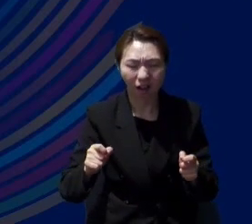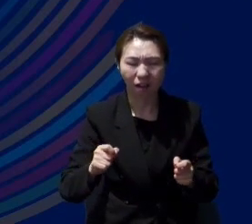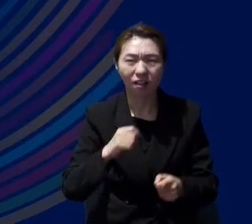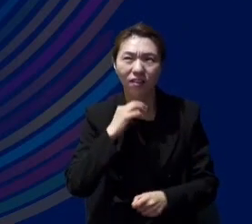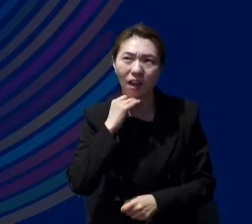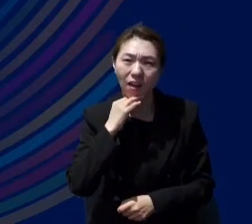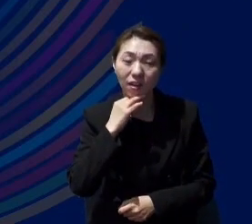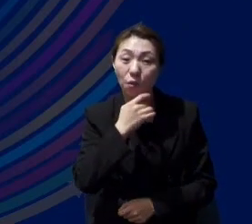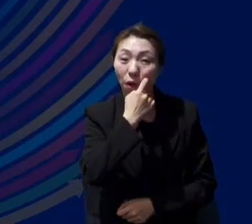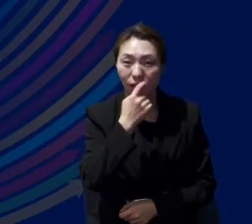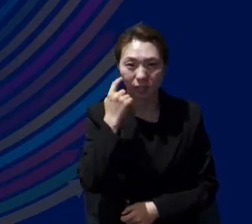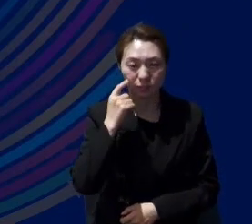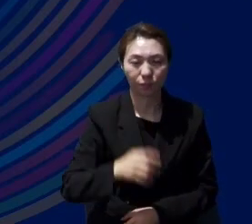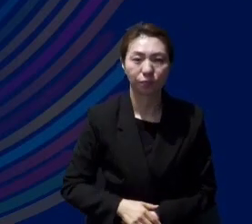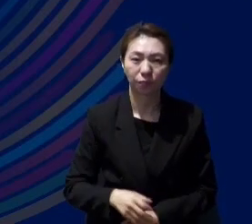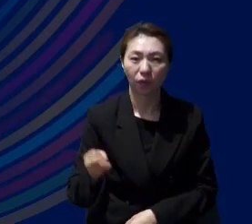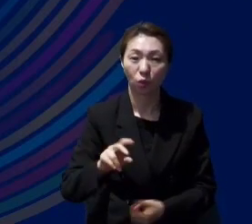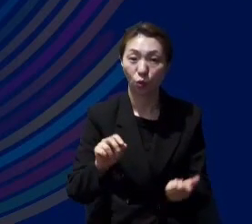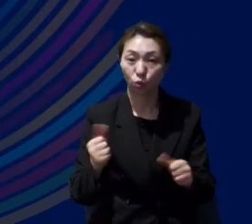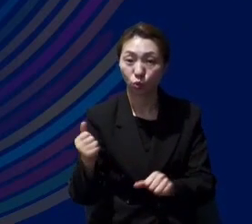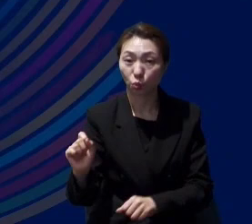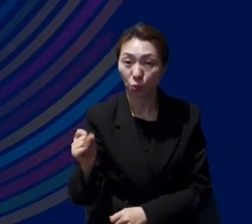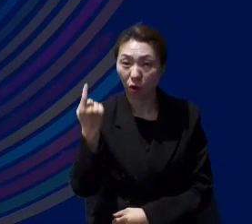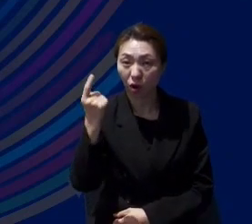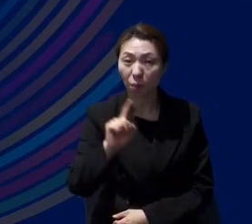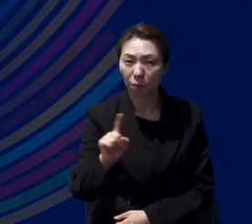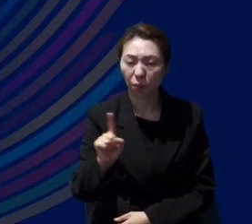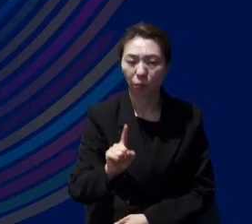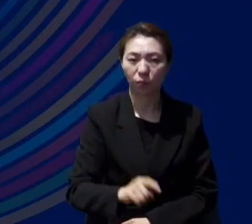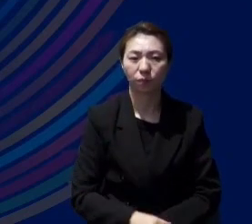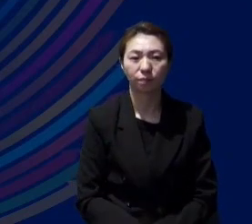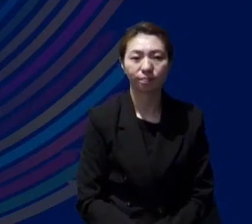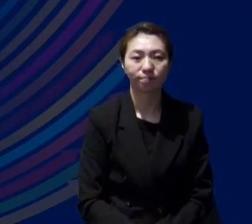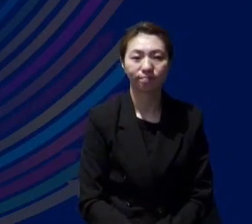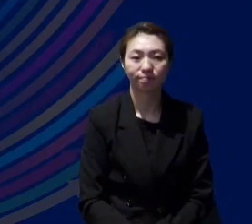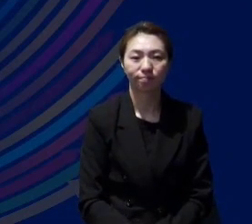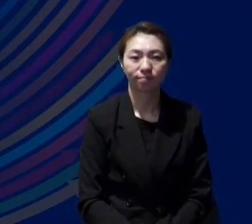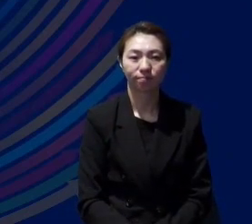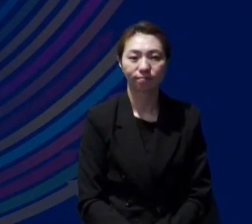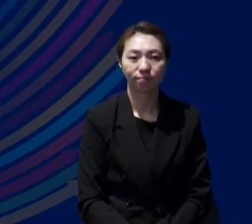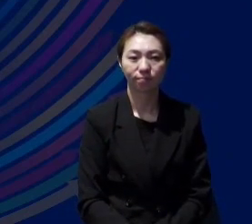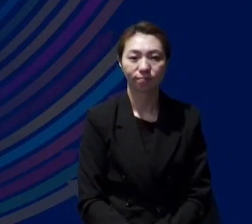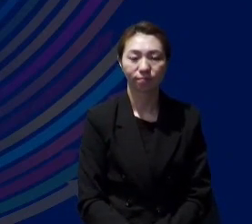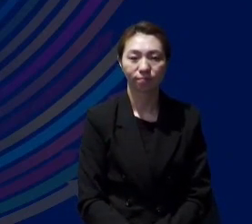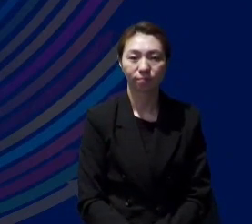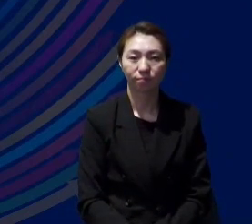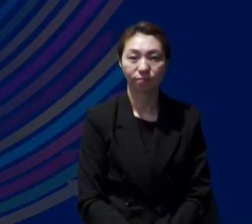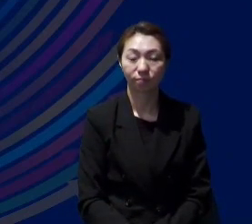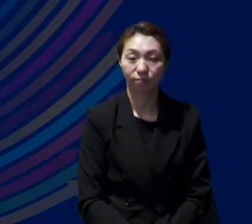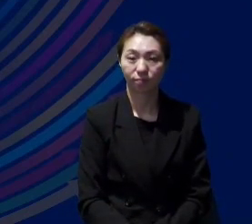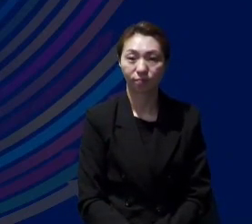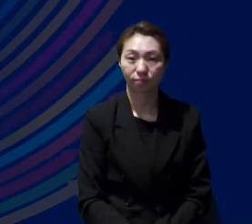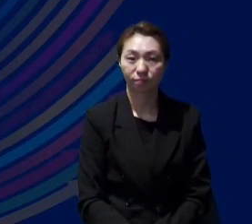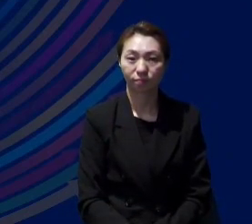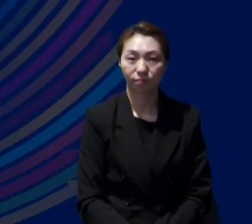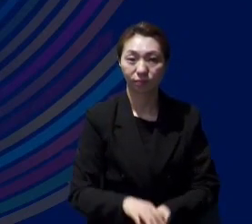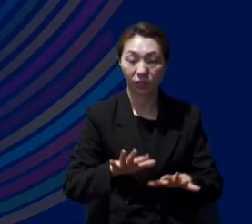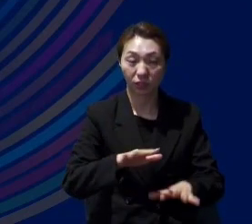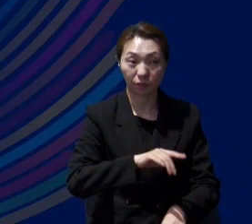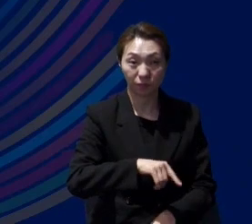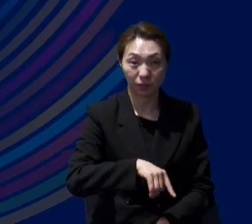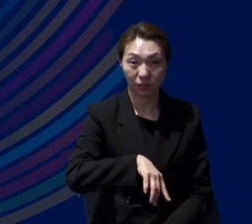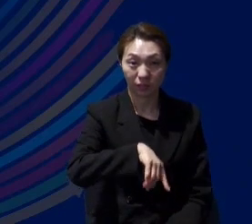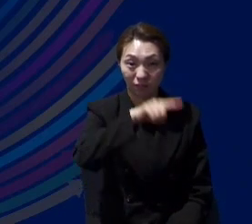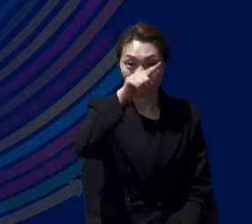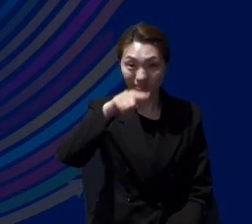box from Professor Mosen's slides. So the layout here is again going back to looking first at the national trends.